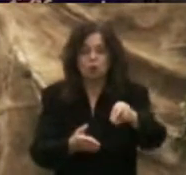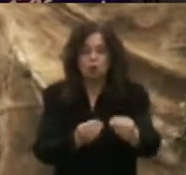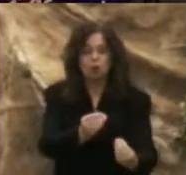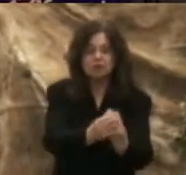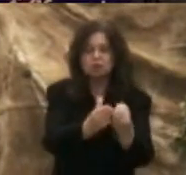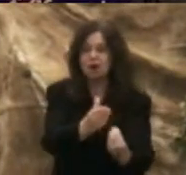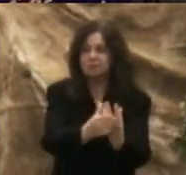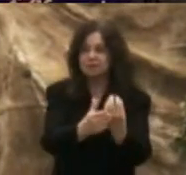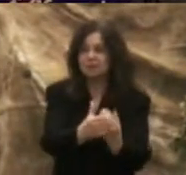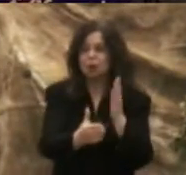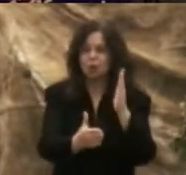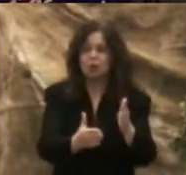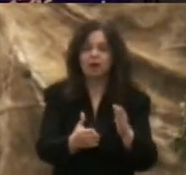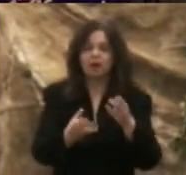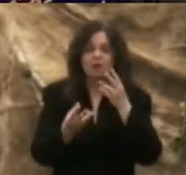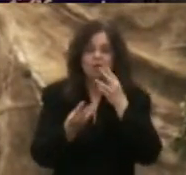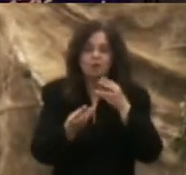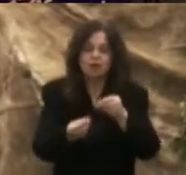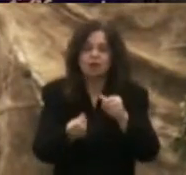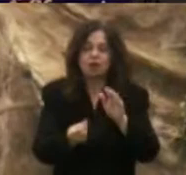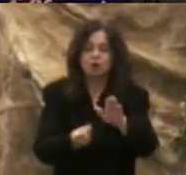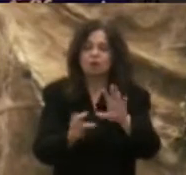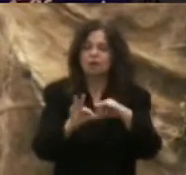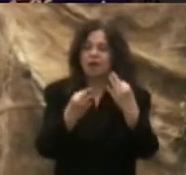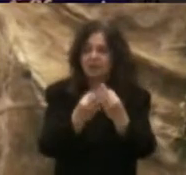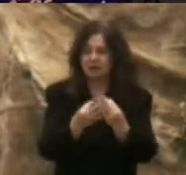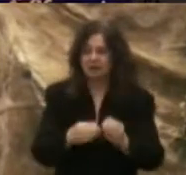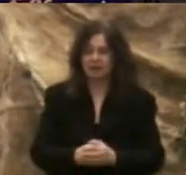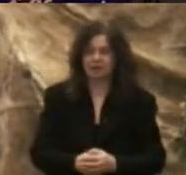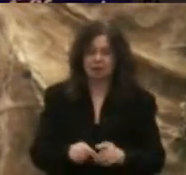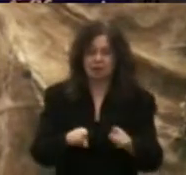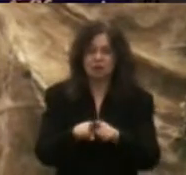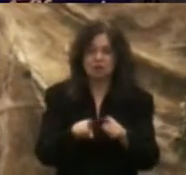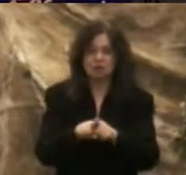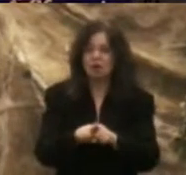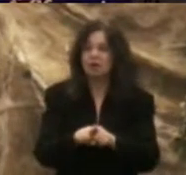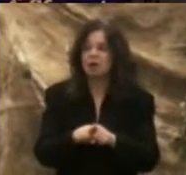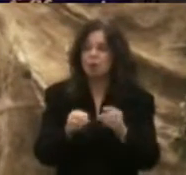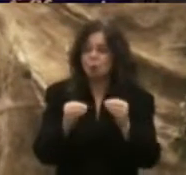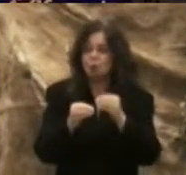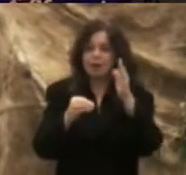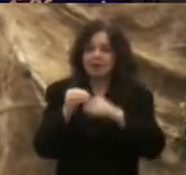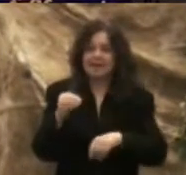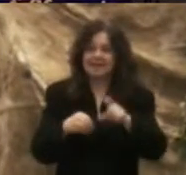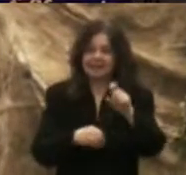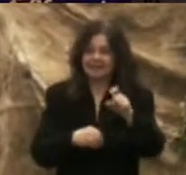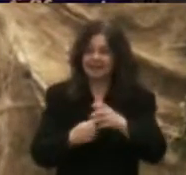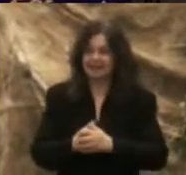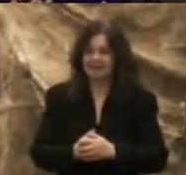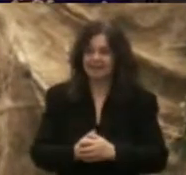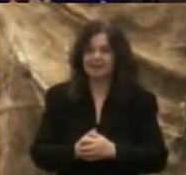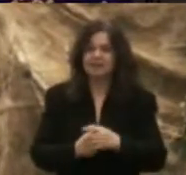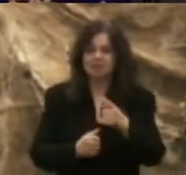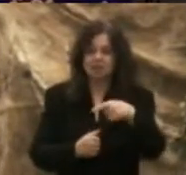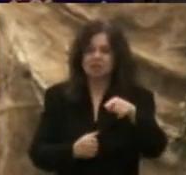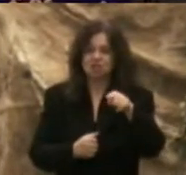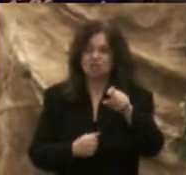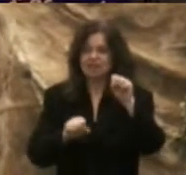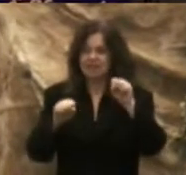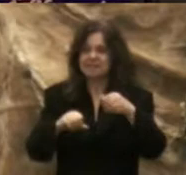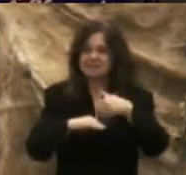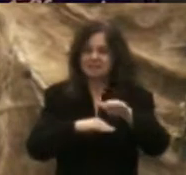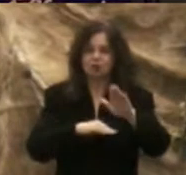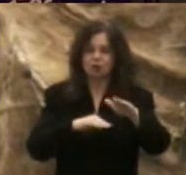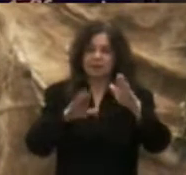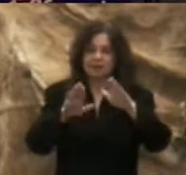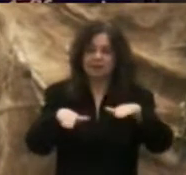healthy way, but there will also be some left over, so there is a bit of an income and she can send her kids to school.